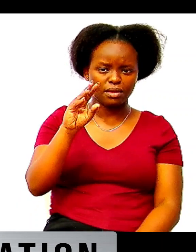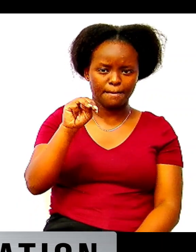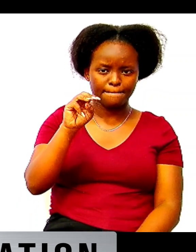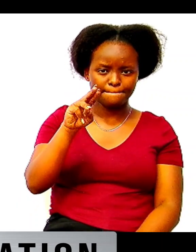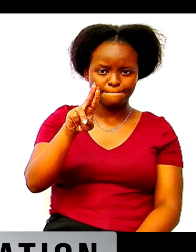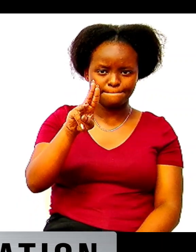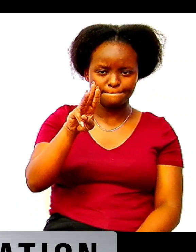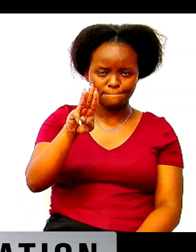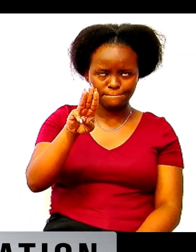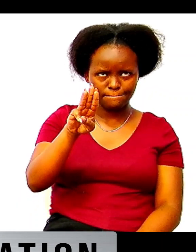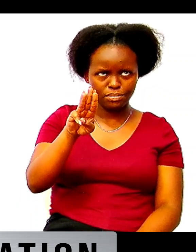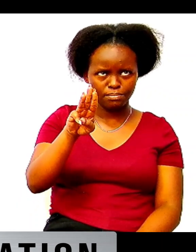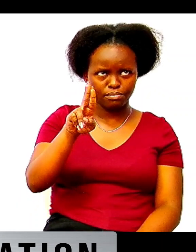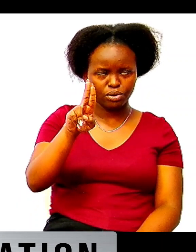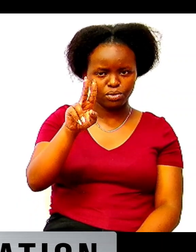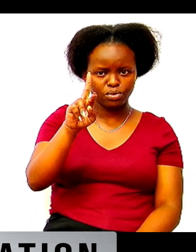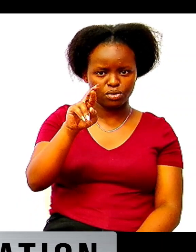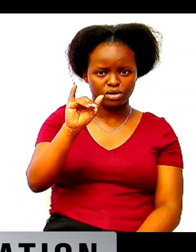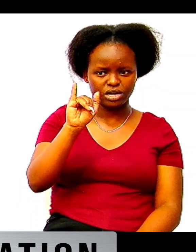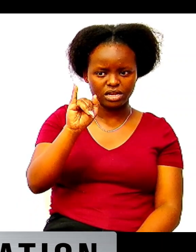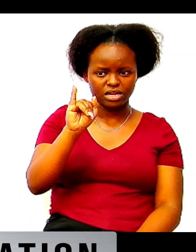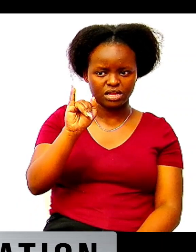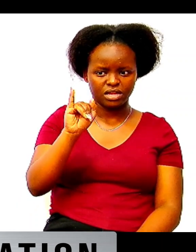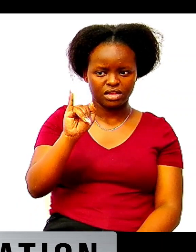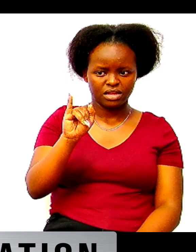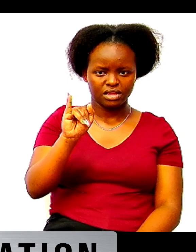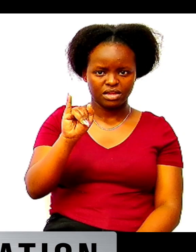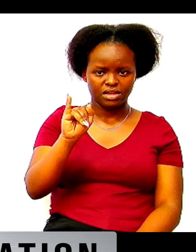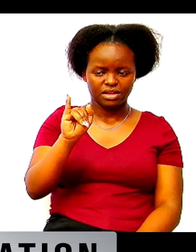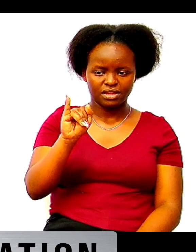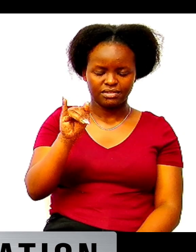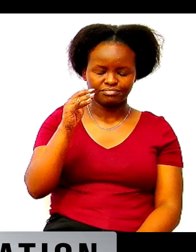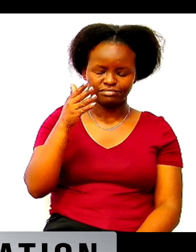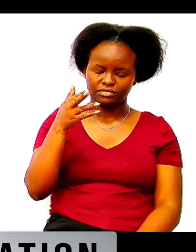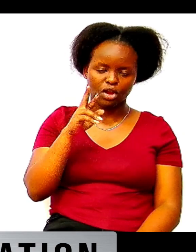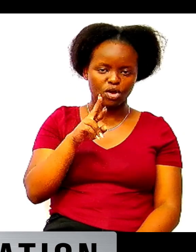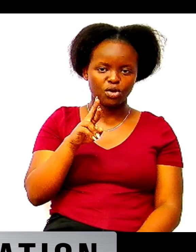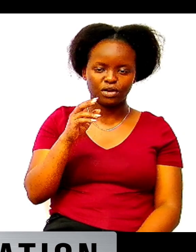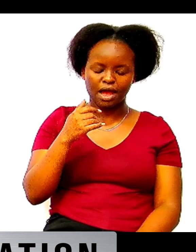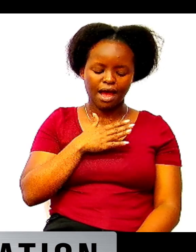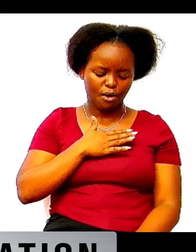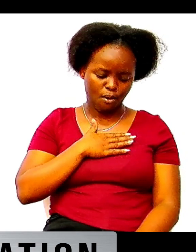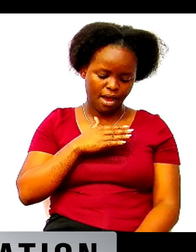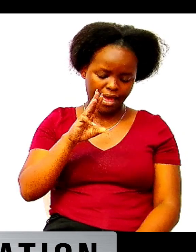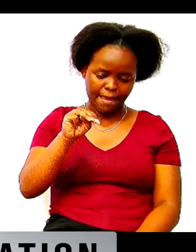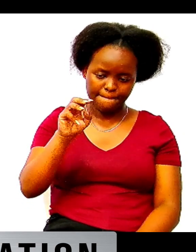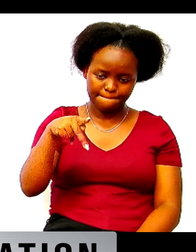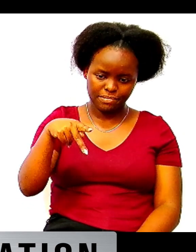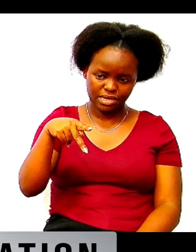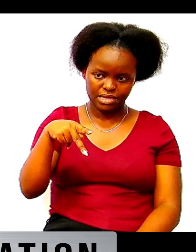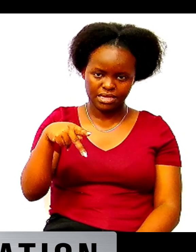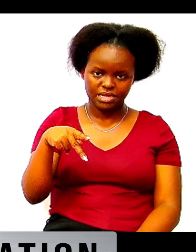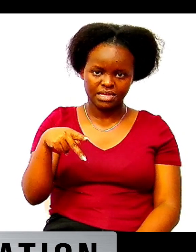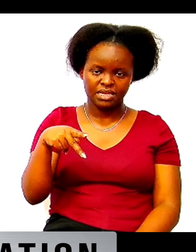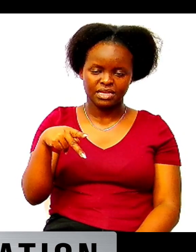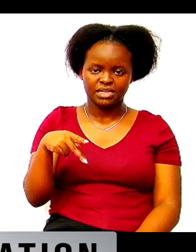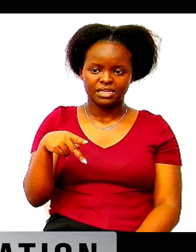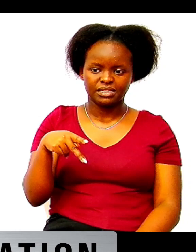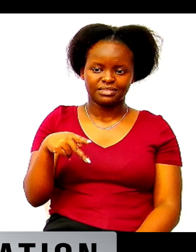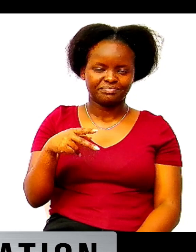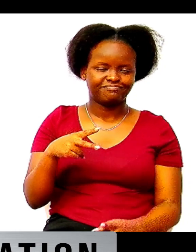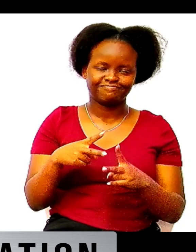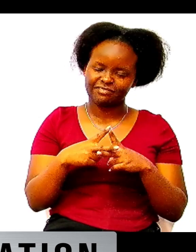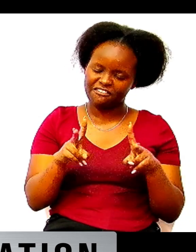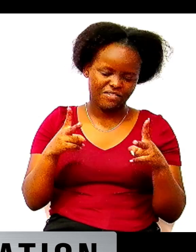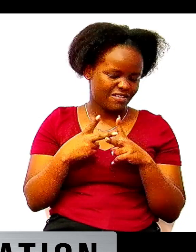from Tanzania. No, Kaimburi, our MP who, yes. Jonah, and